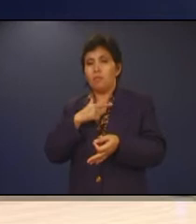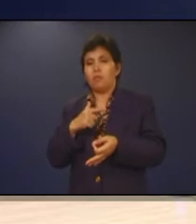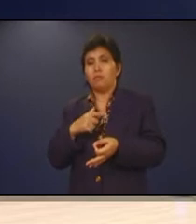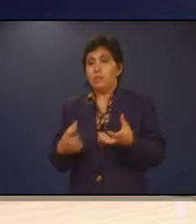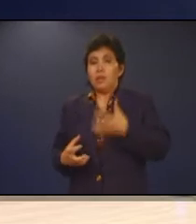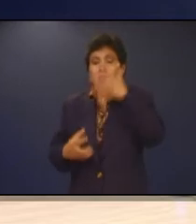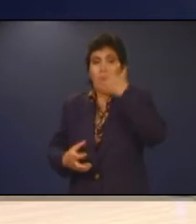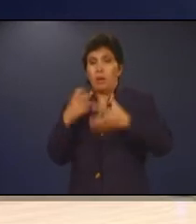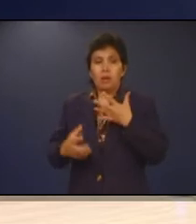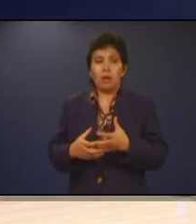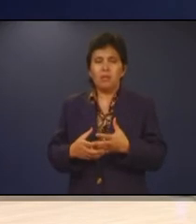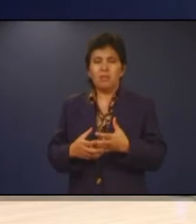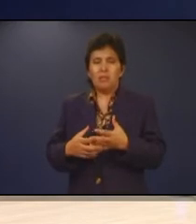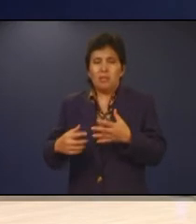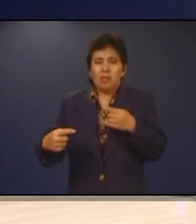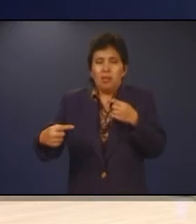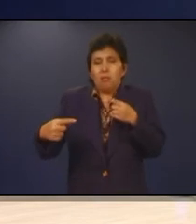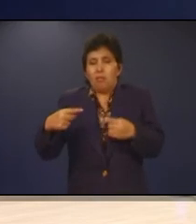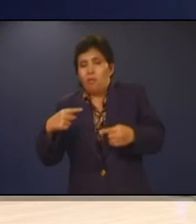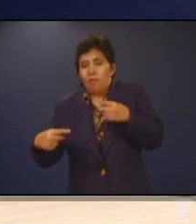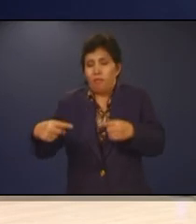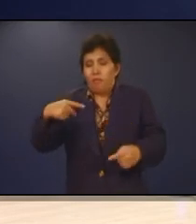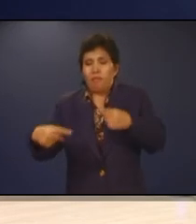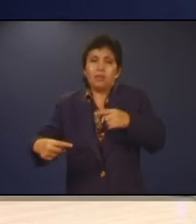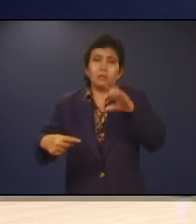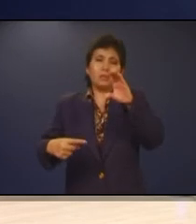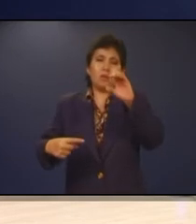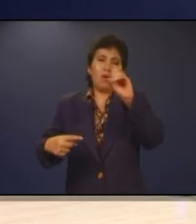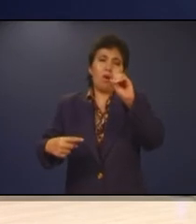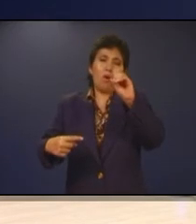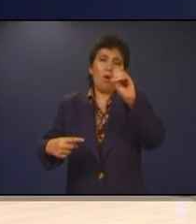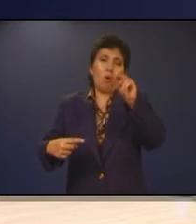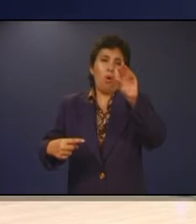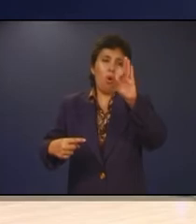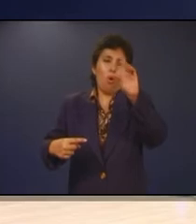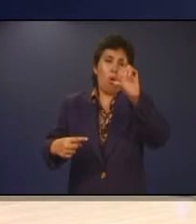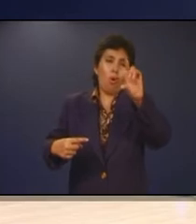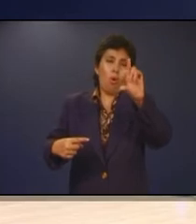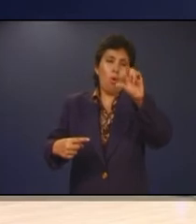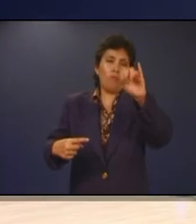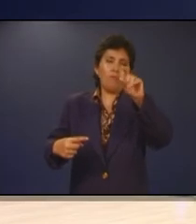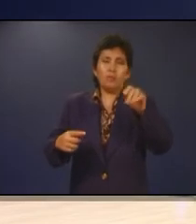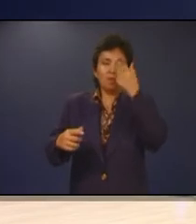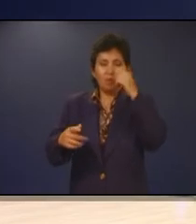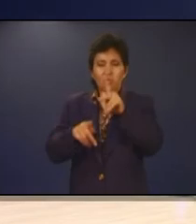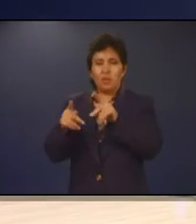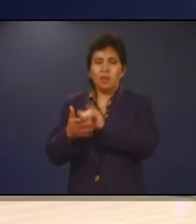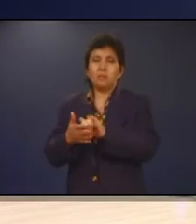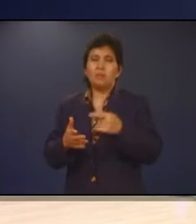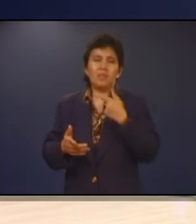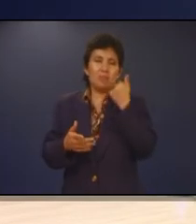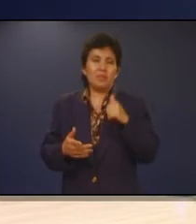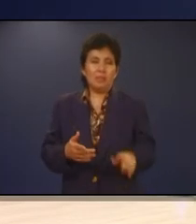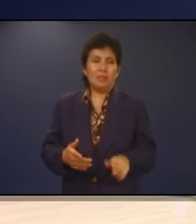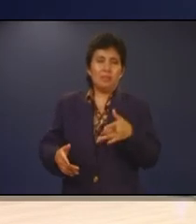or usually it conflicts because you as a person, you don't like to explain too much. So because of